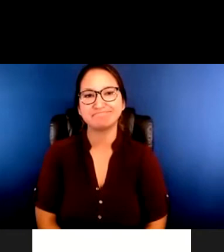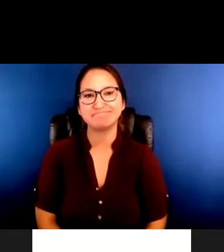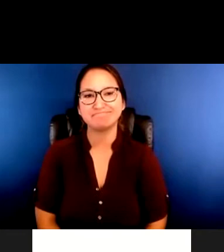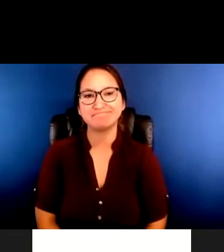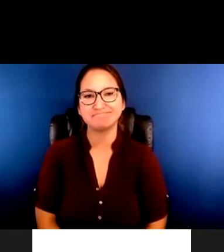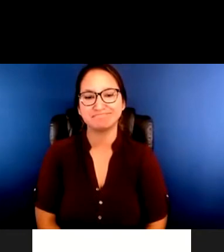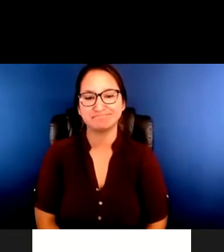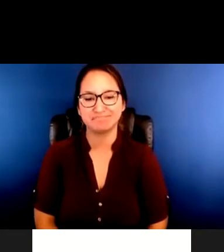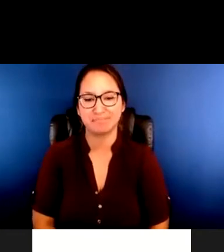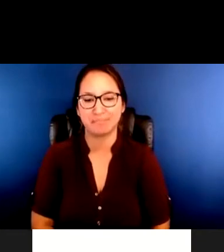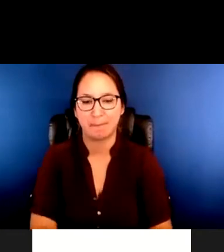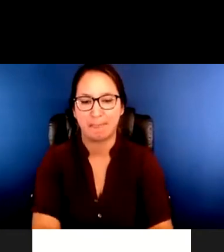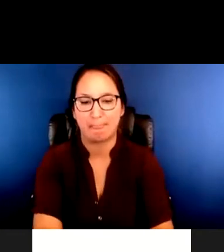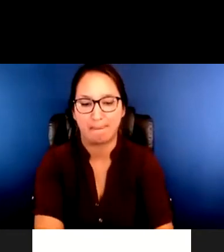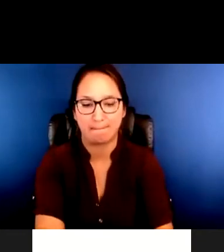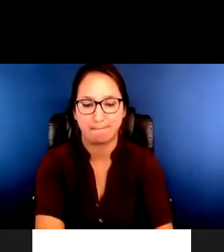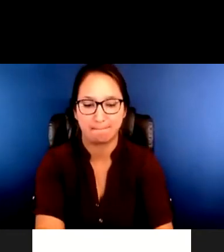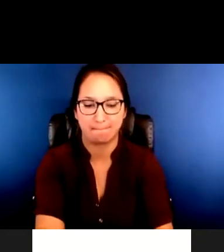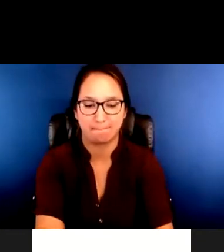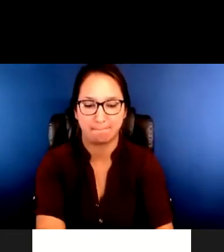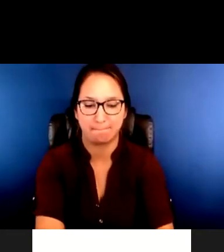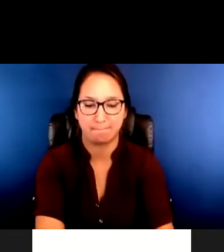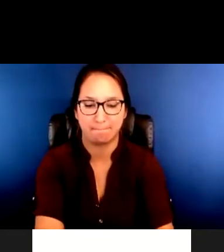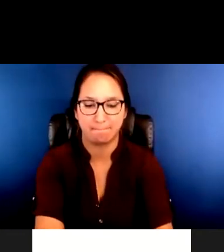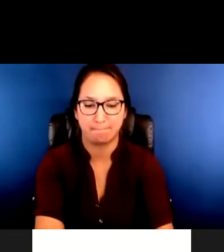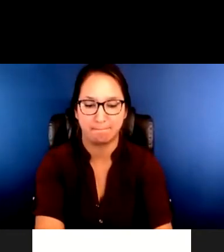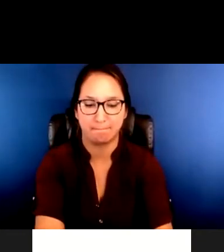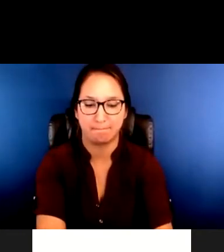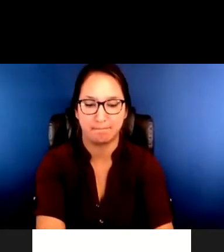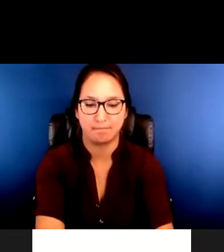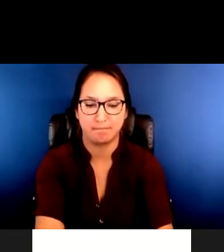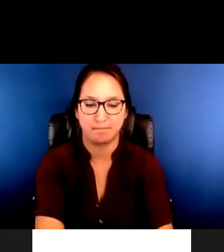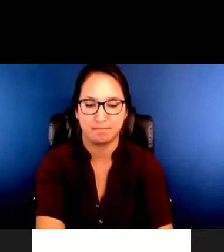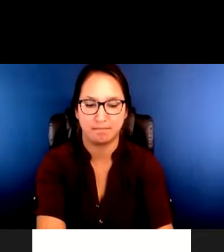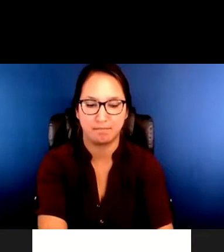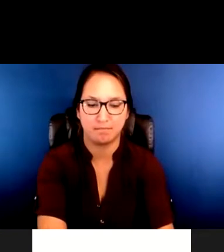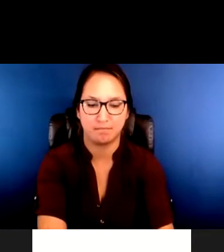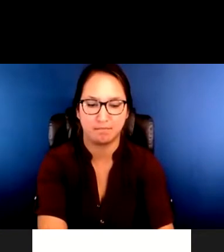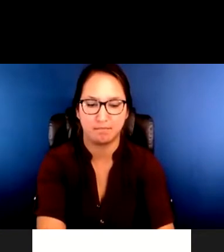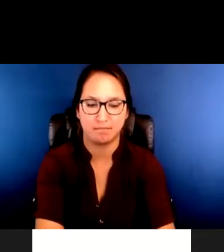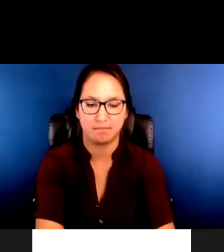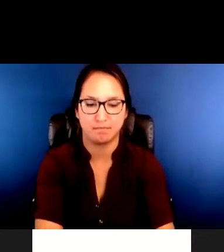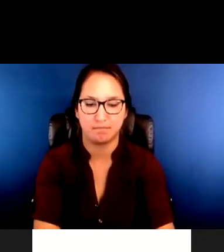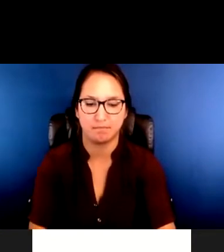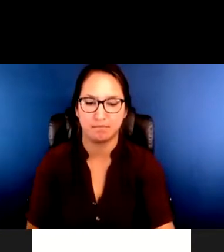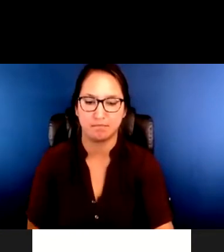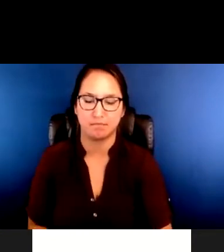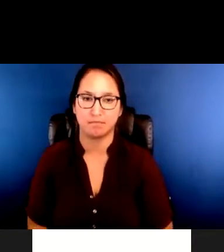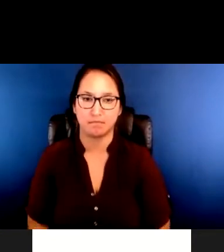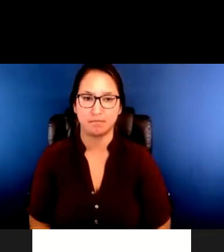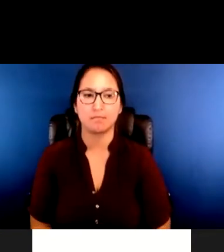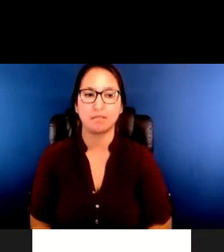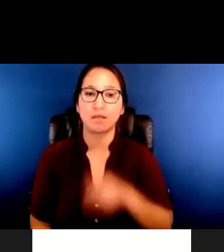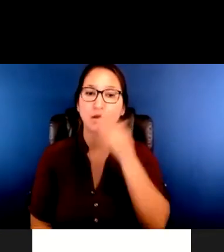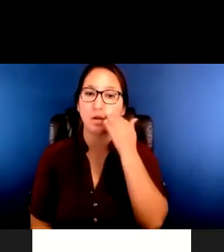Thank you, Kevin Whitney. If I know we've got bands and we've got another teacher, if you guys at any point